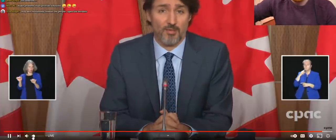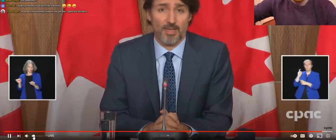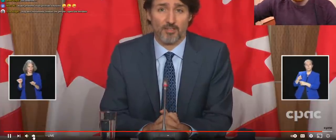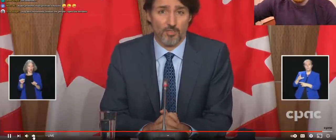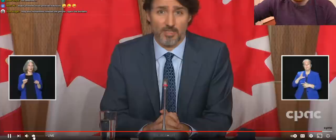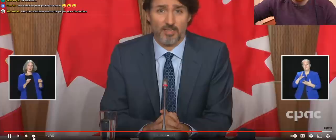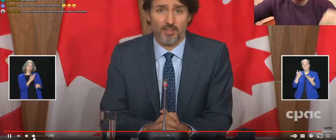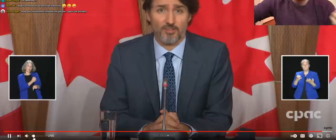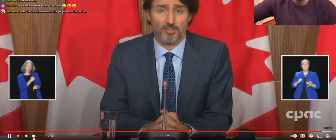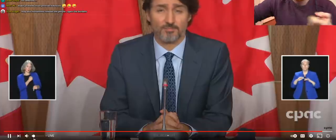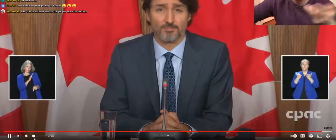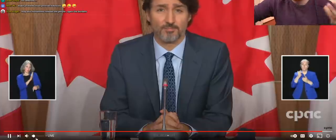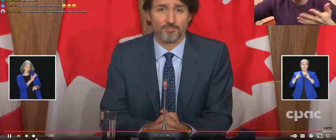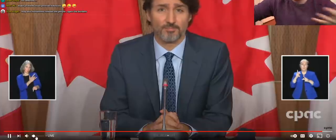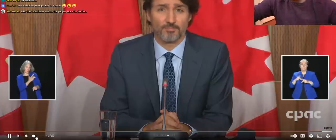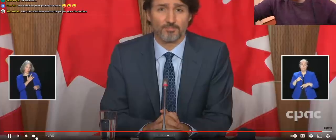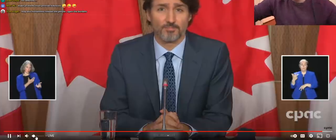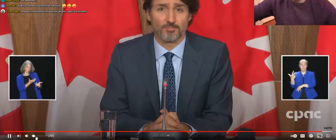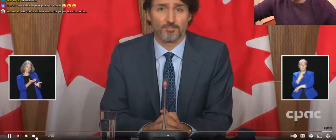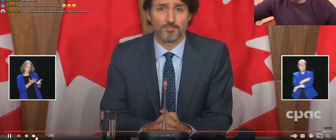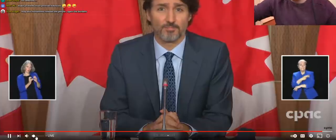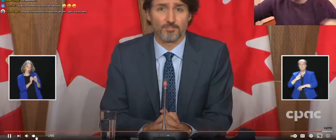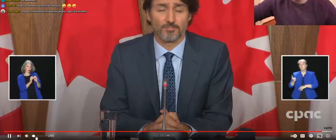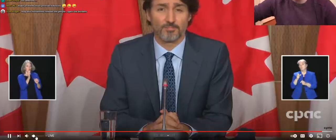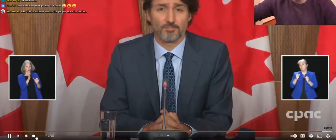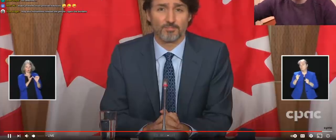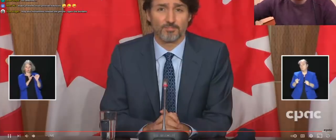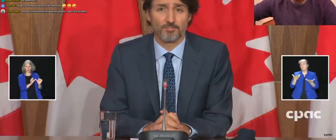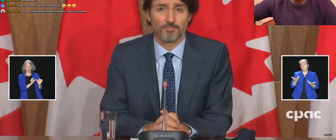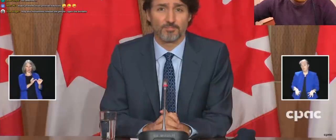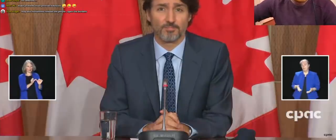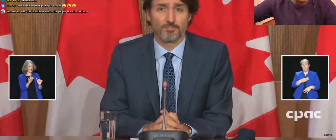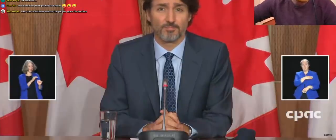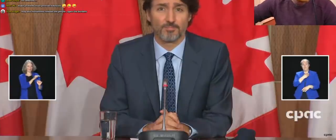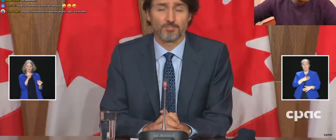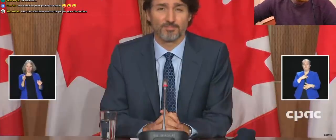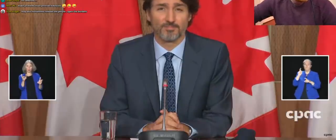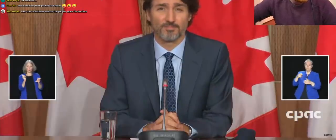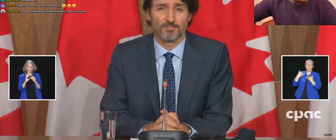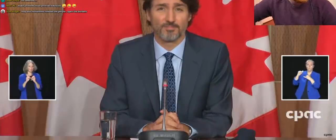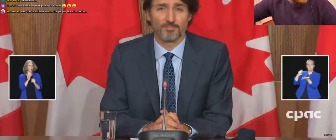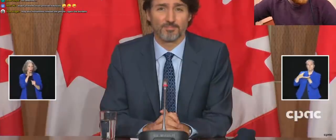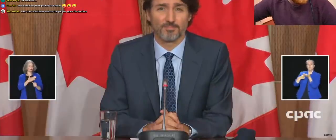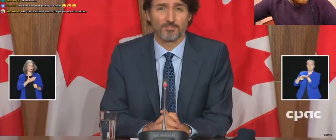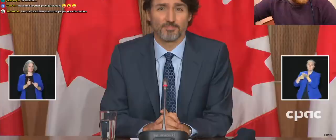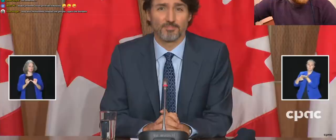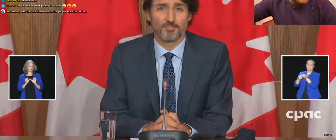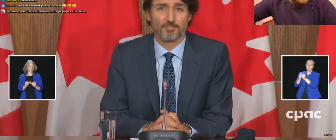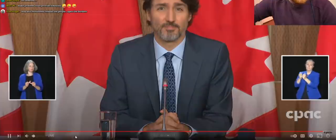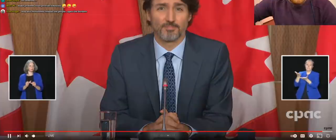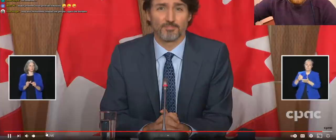while we have this in the background, and I'll listen in to see if we get any more details on this Budget Implementation Act.